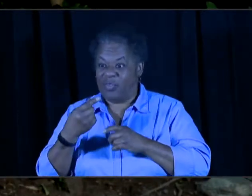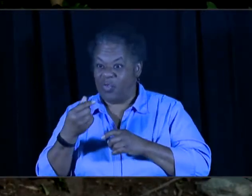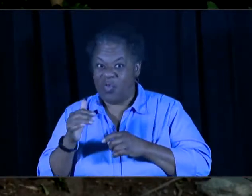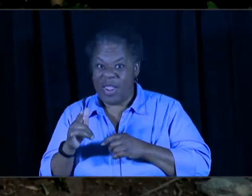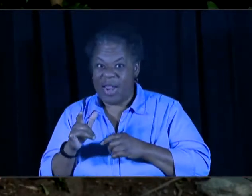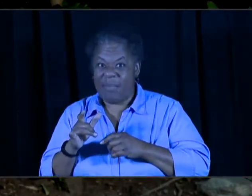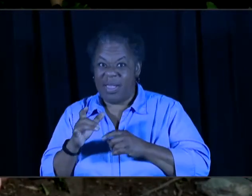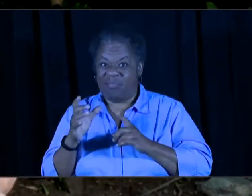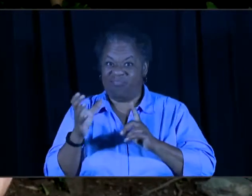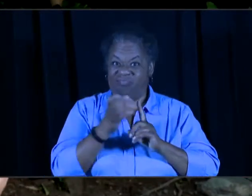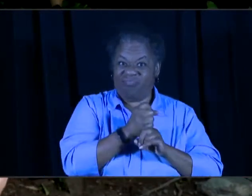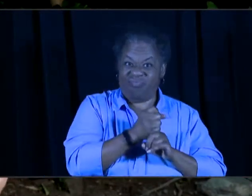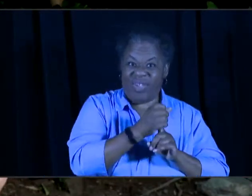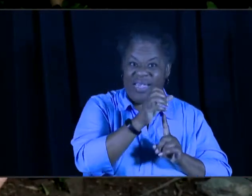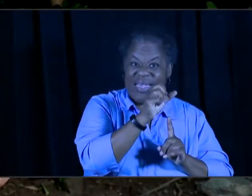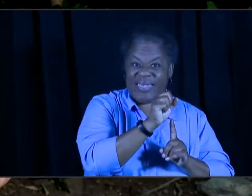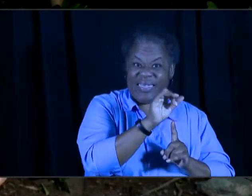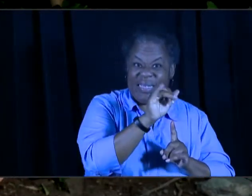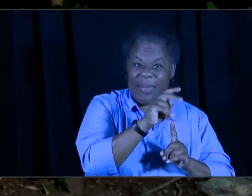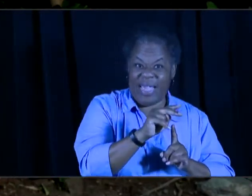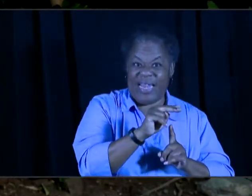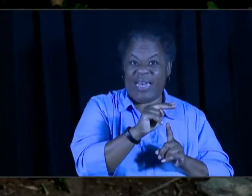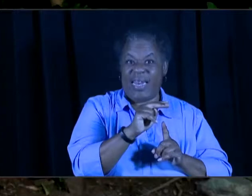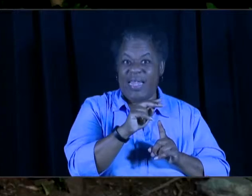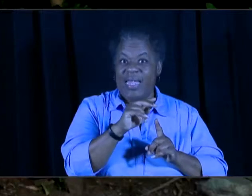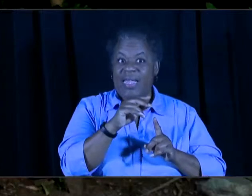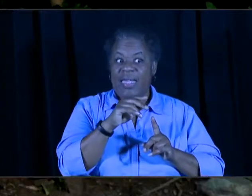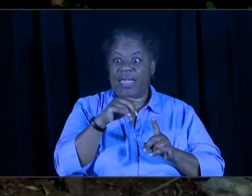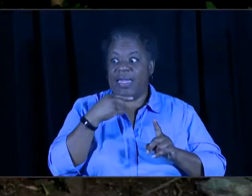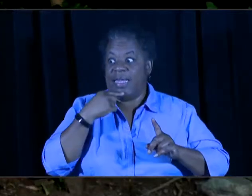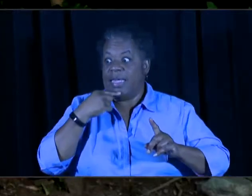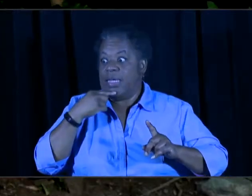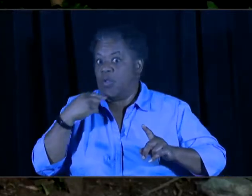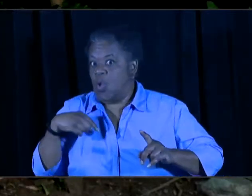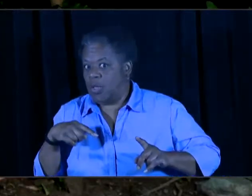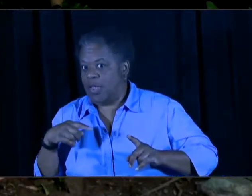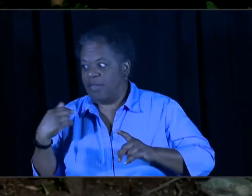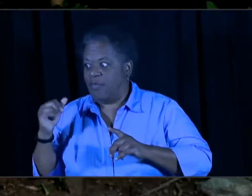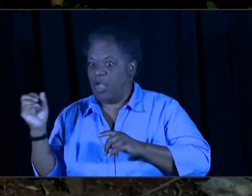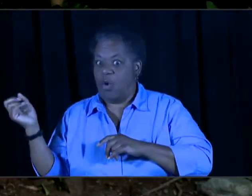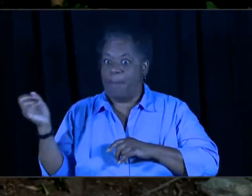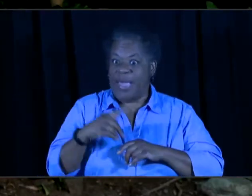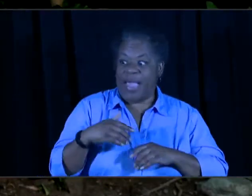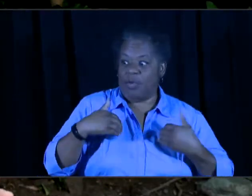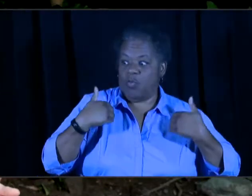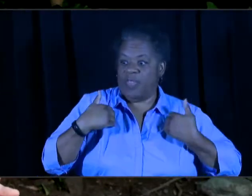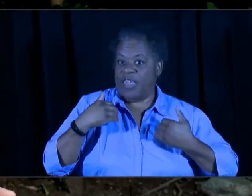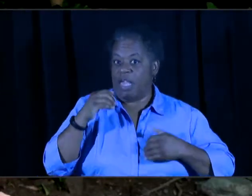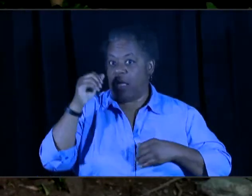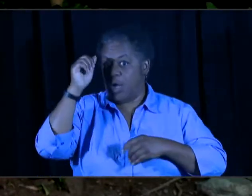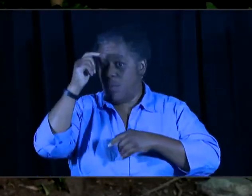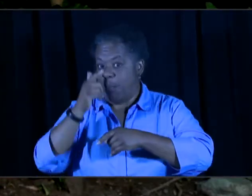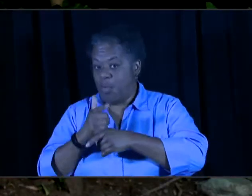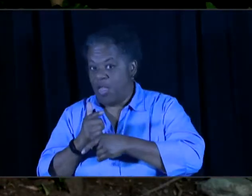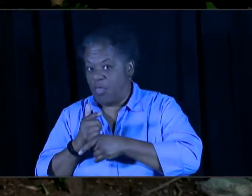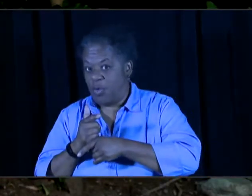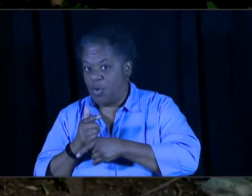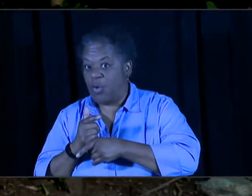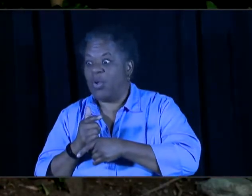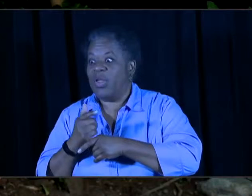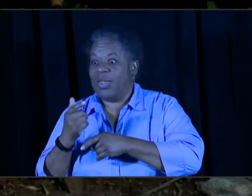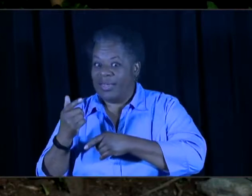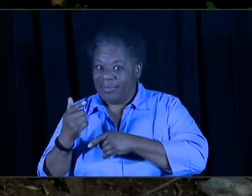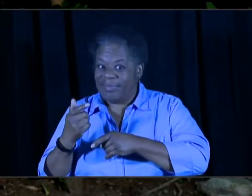Simeon. He said that if we return with our youngest brother, then we will prove our honesty and we may trade freely in his